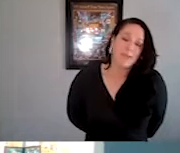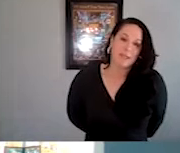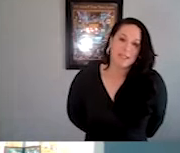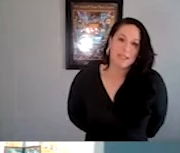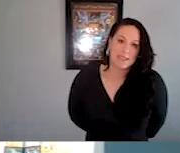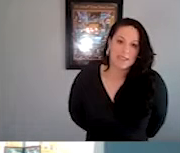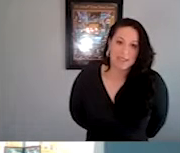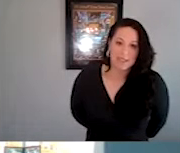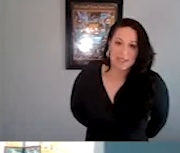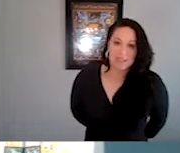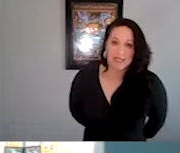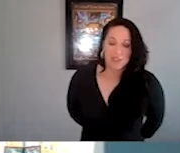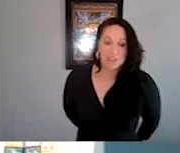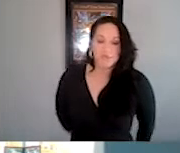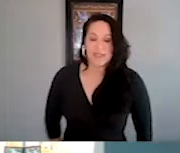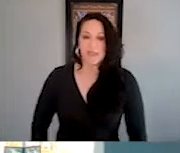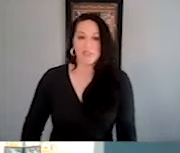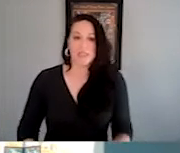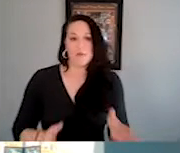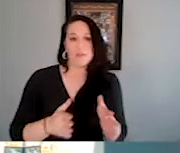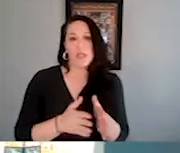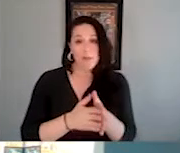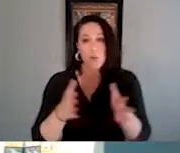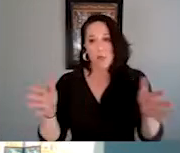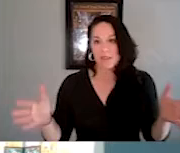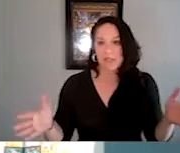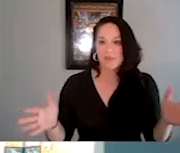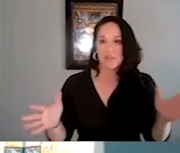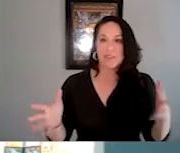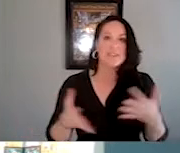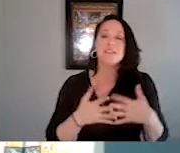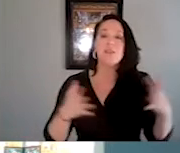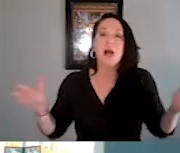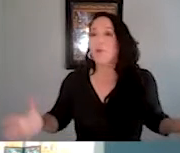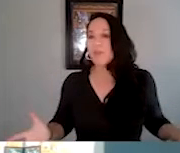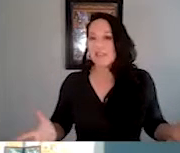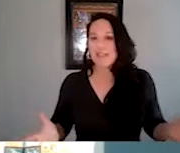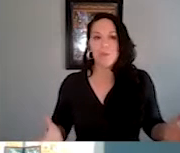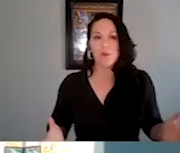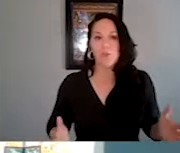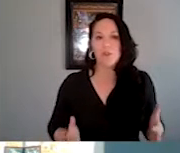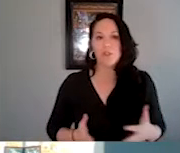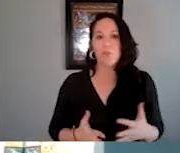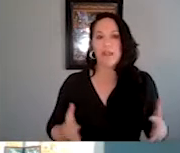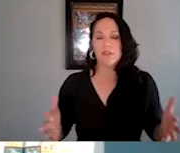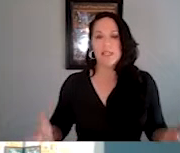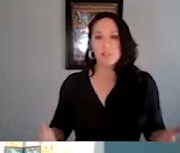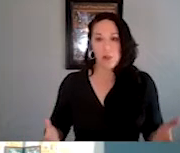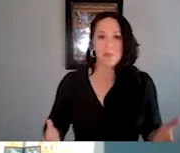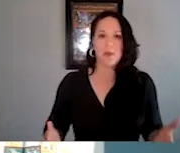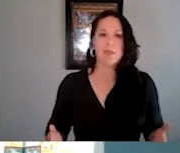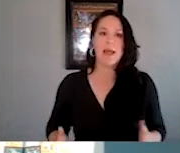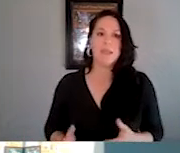One of my favorites is listening sessions for data collection. Again, we're talking about qualitative, so this is not perfect in any perfect world, but it's our way of